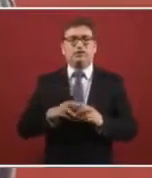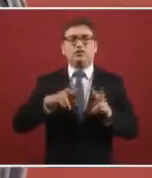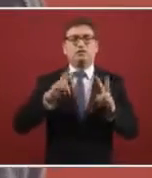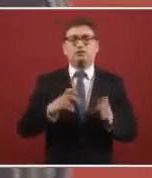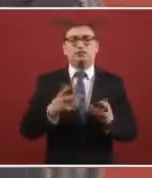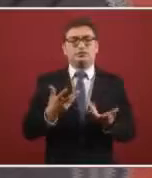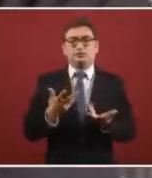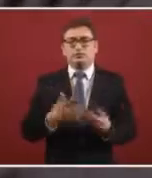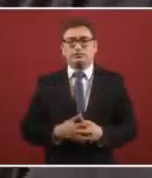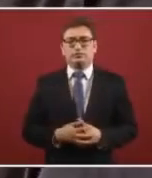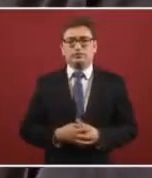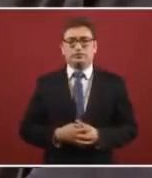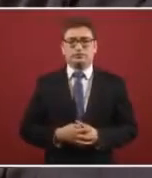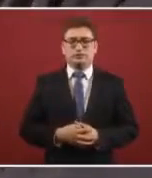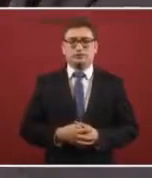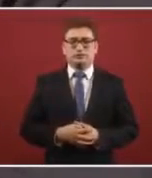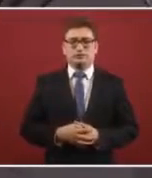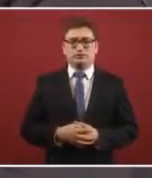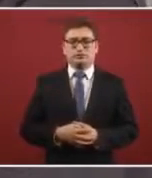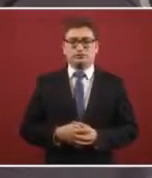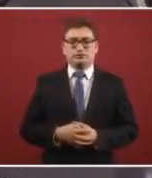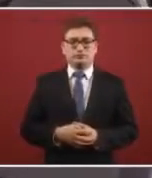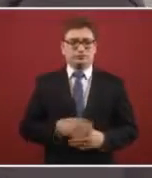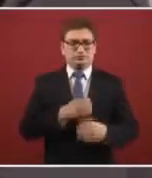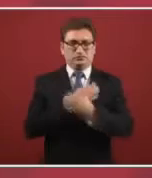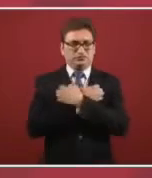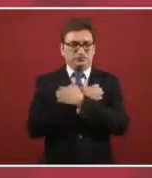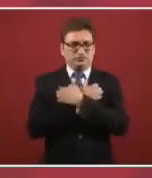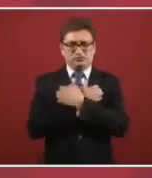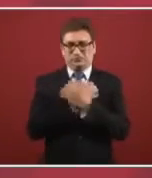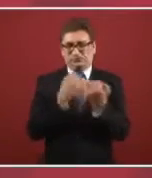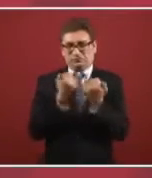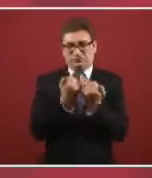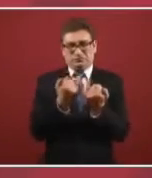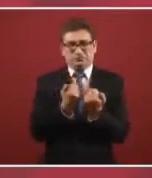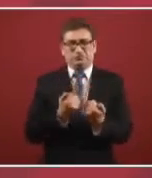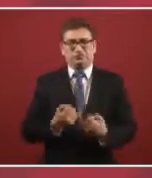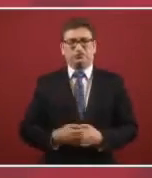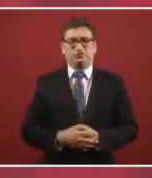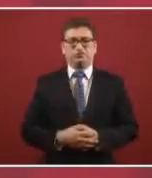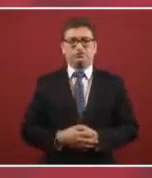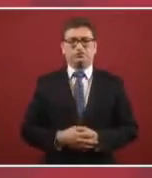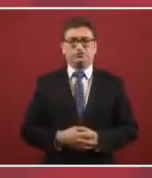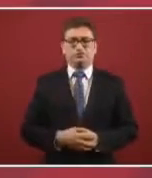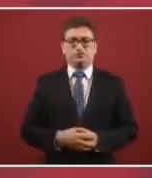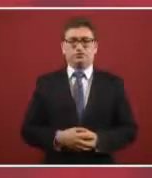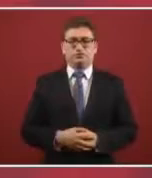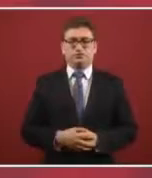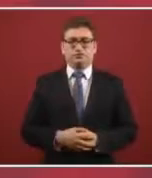política the politics for educativa. education.